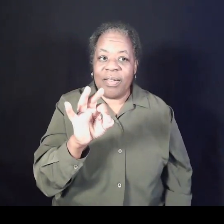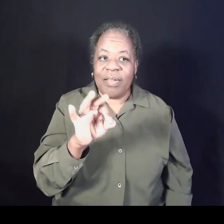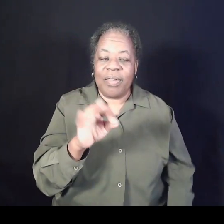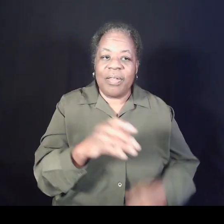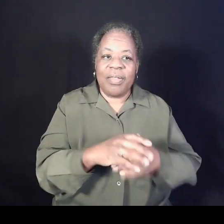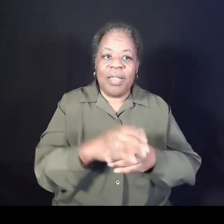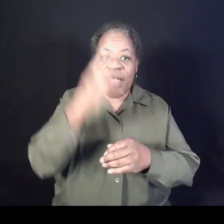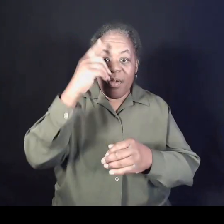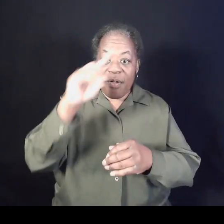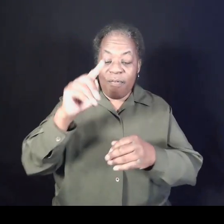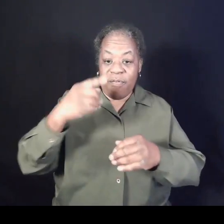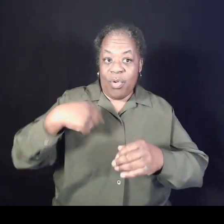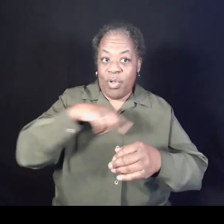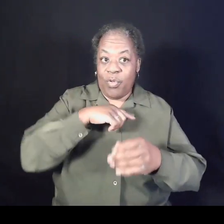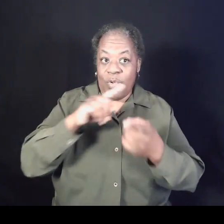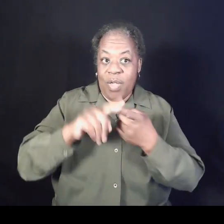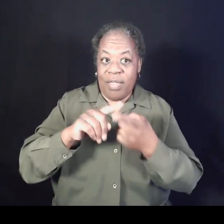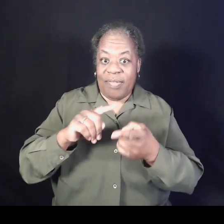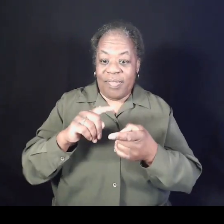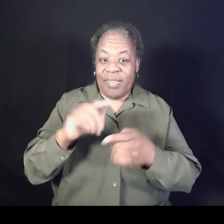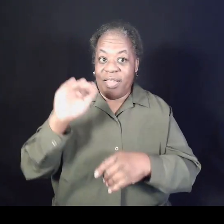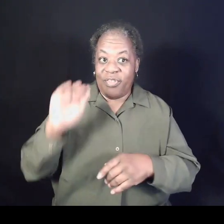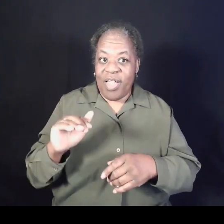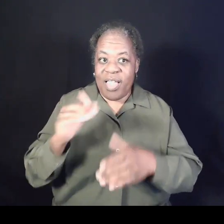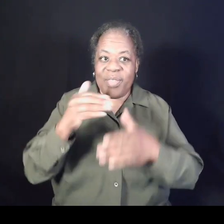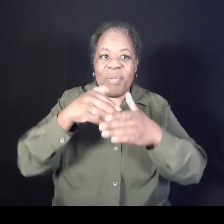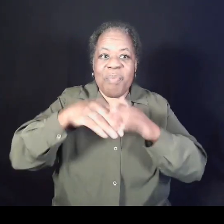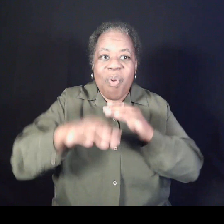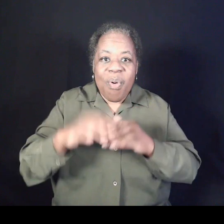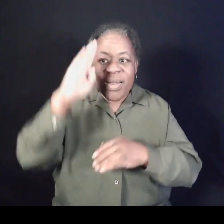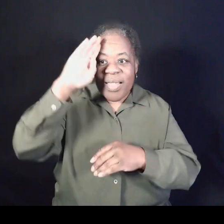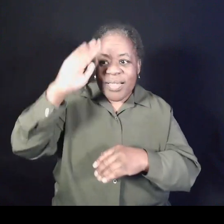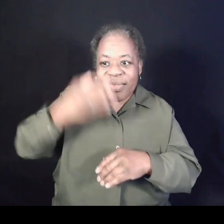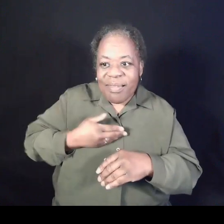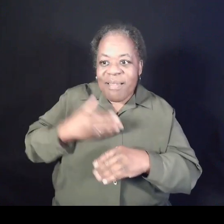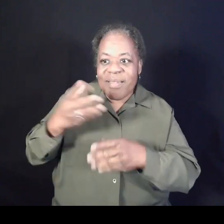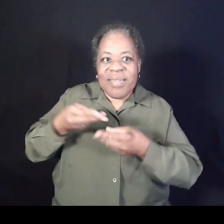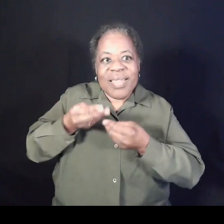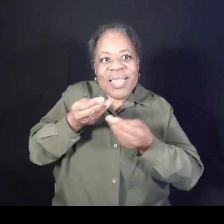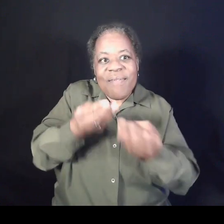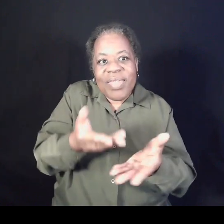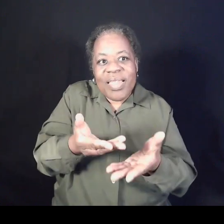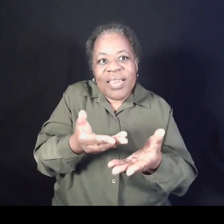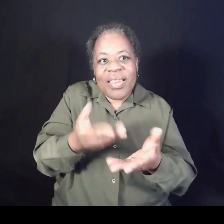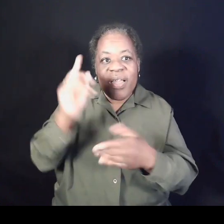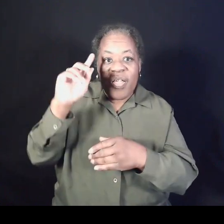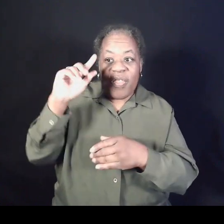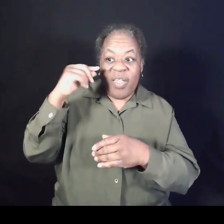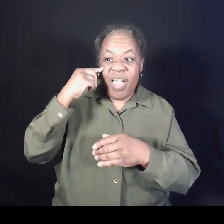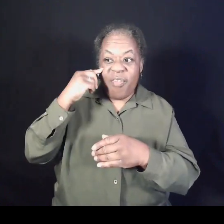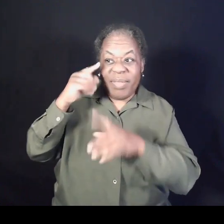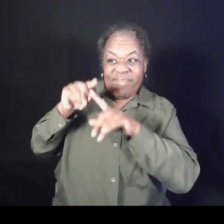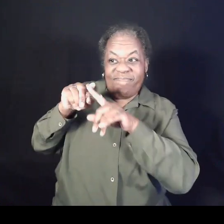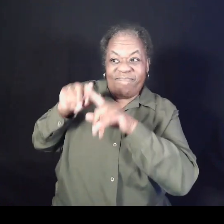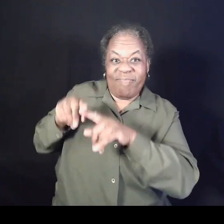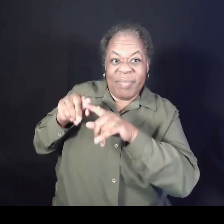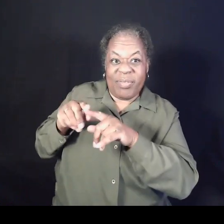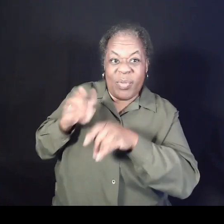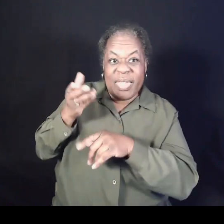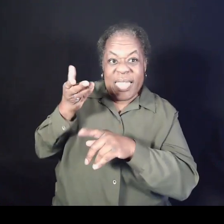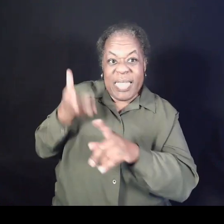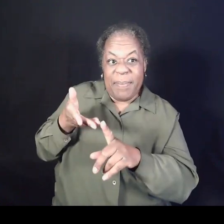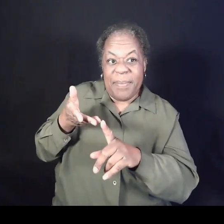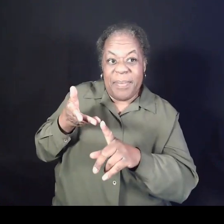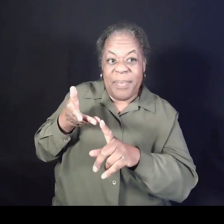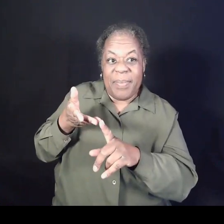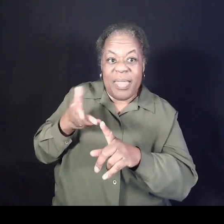For to us a child is born, to us a son is given, and the government will be on his shoulders.